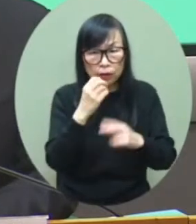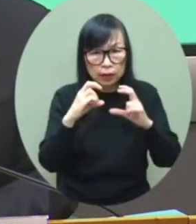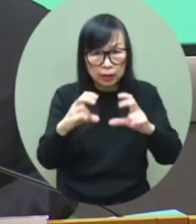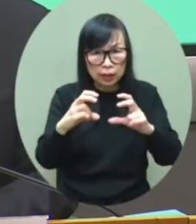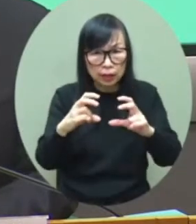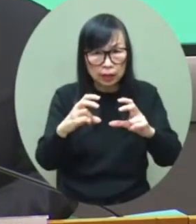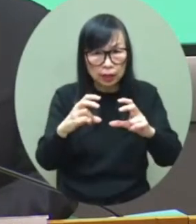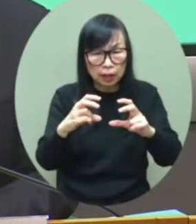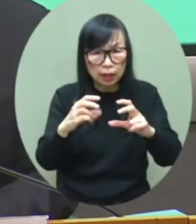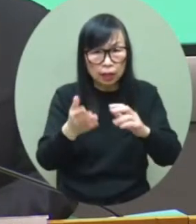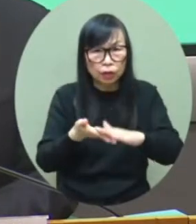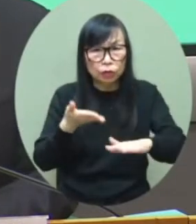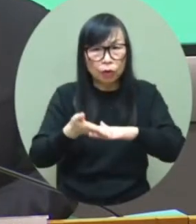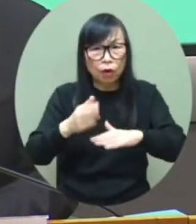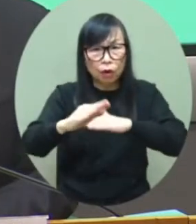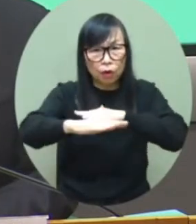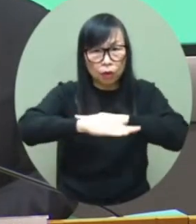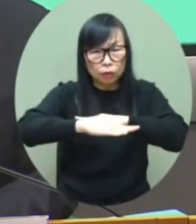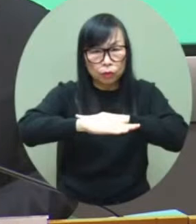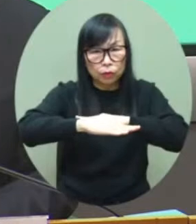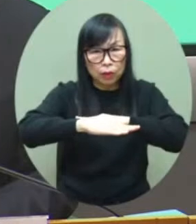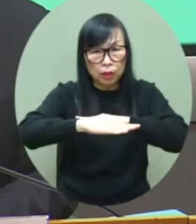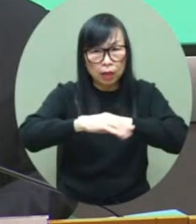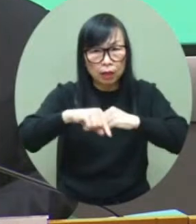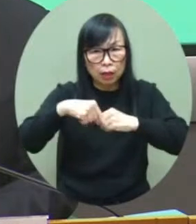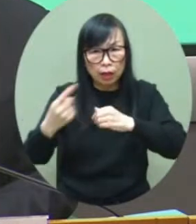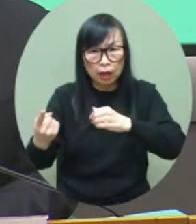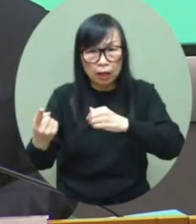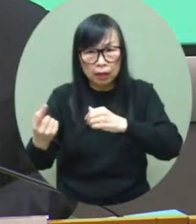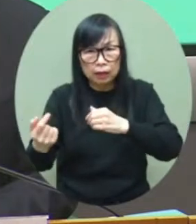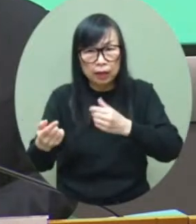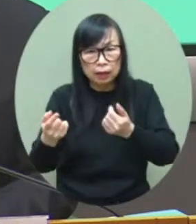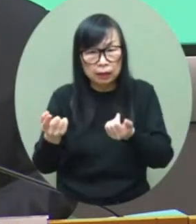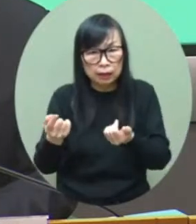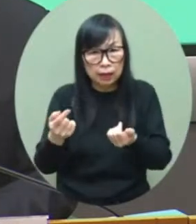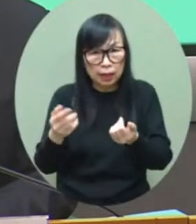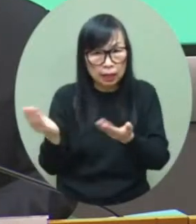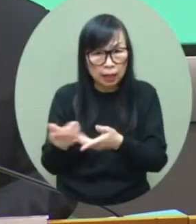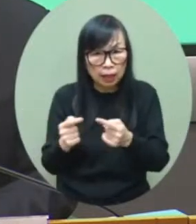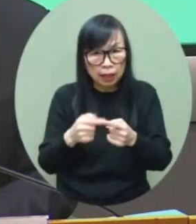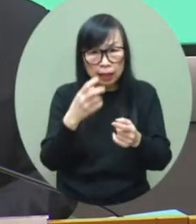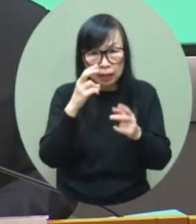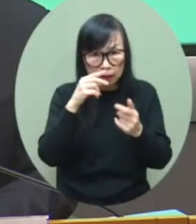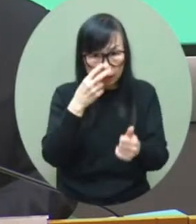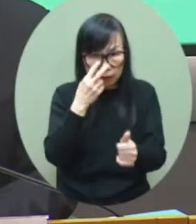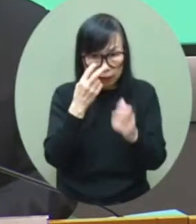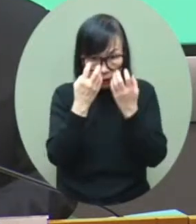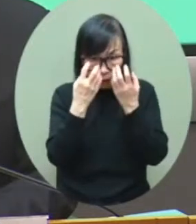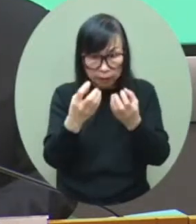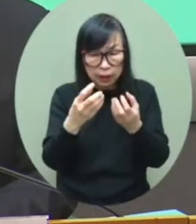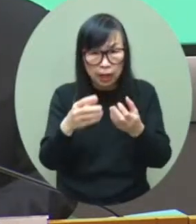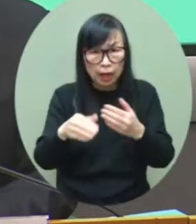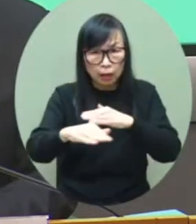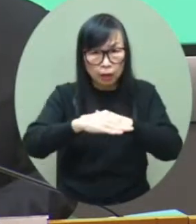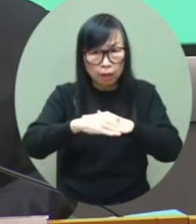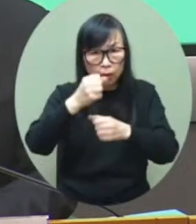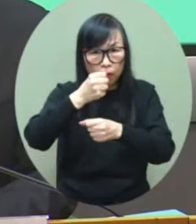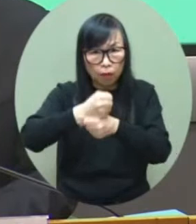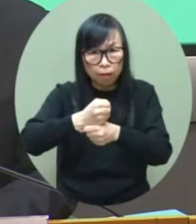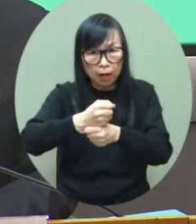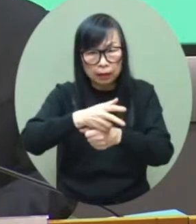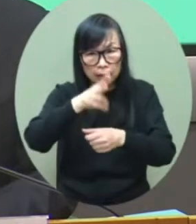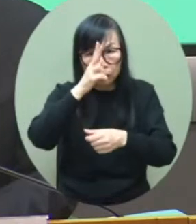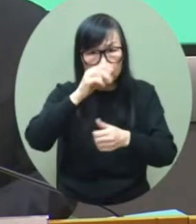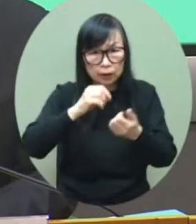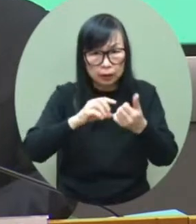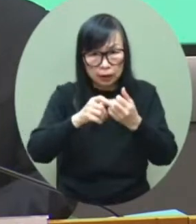lengthen the waiting time for customs clearance. we have helped the MTRC to